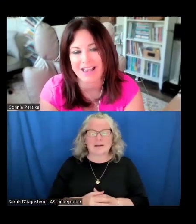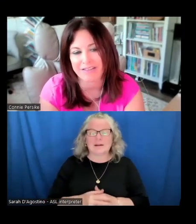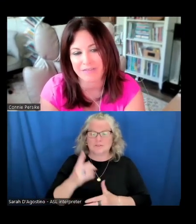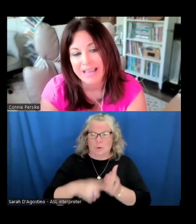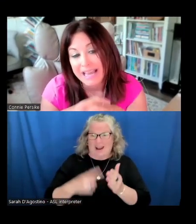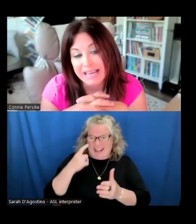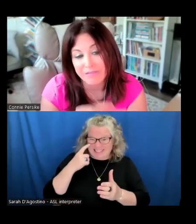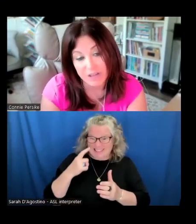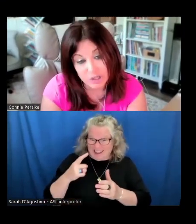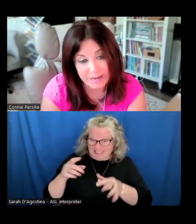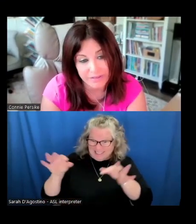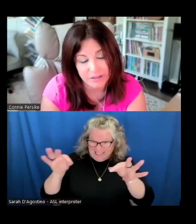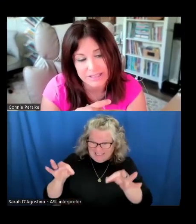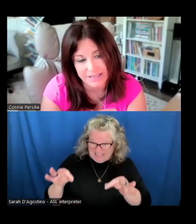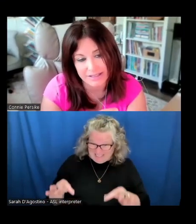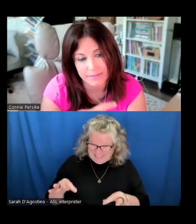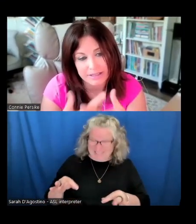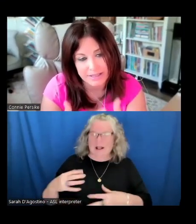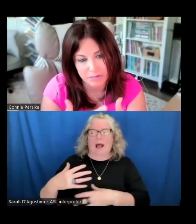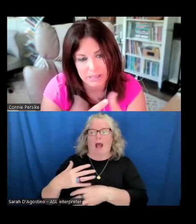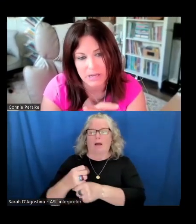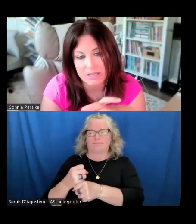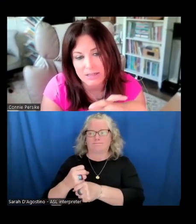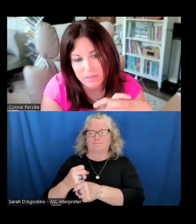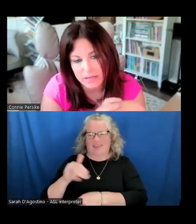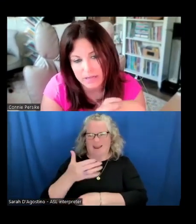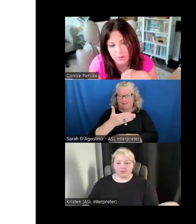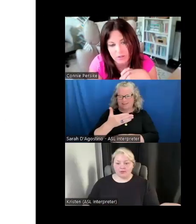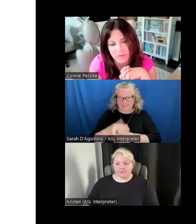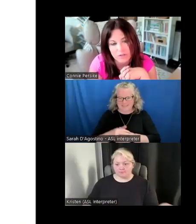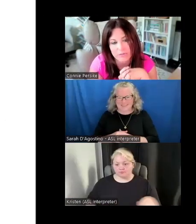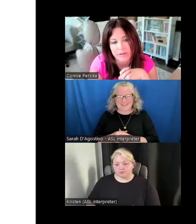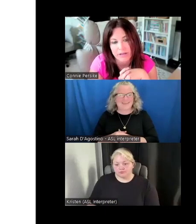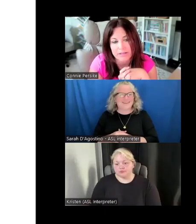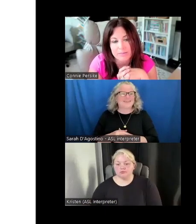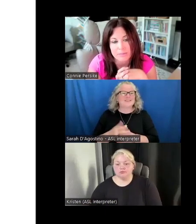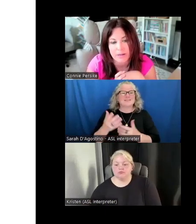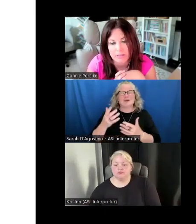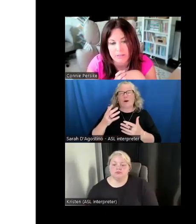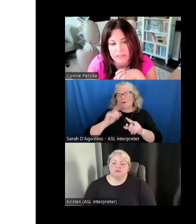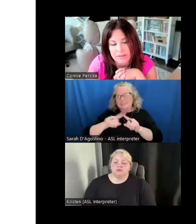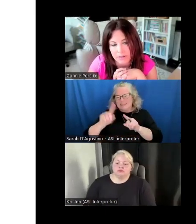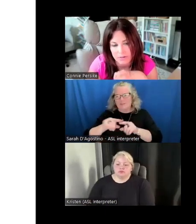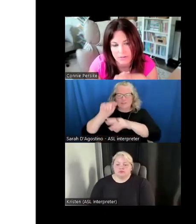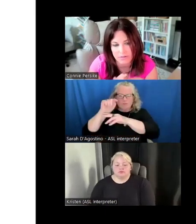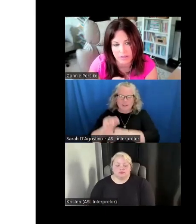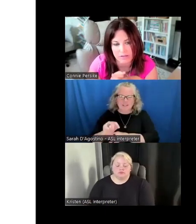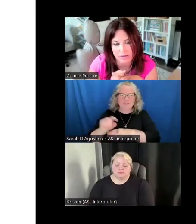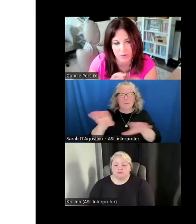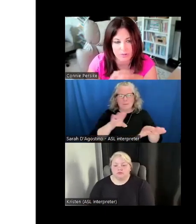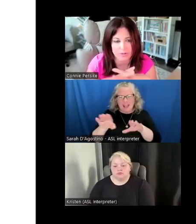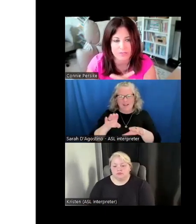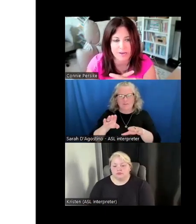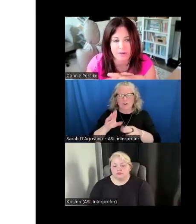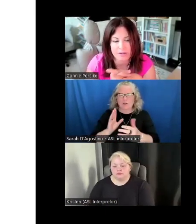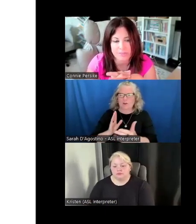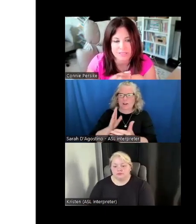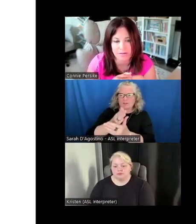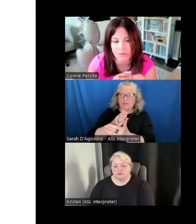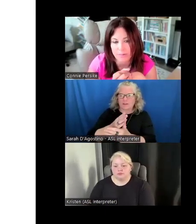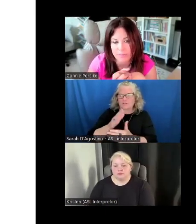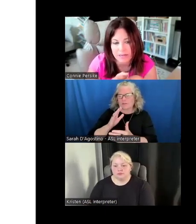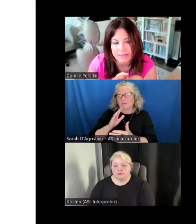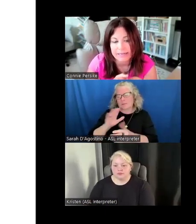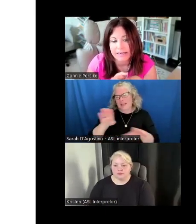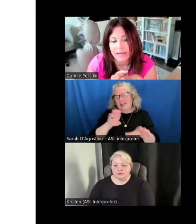approaches to functional behavioral assessments, FBAs, and behavior intervention plans, BIPs, for those of you that don't know what those acronyms